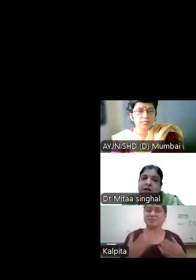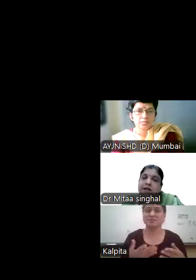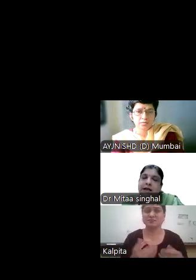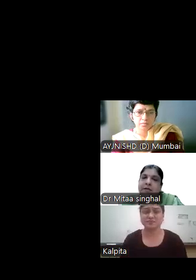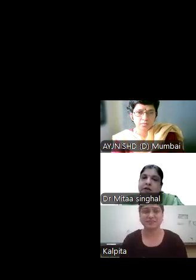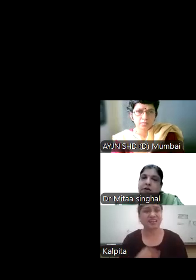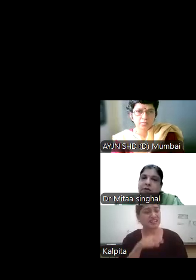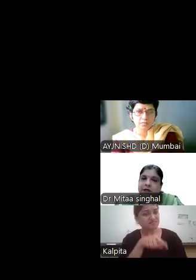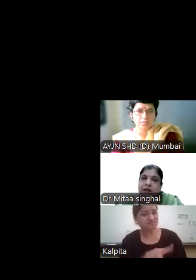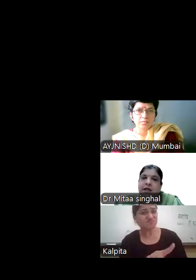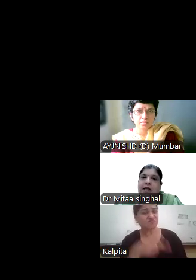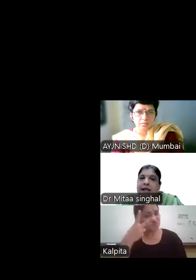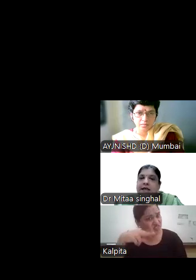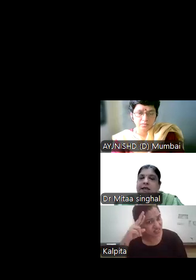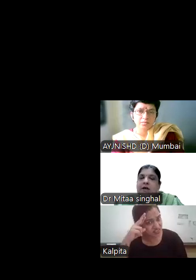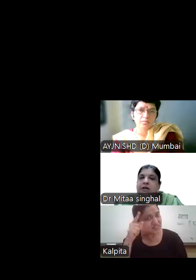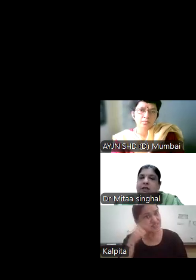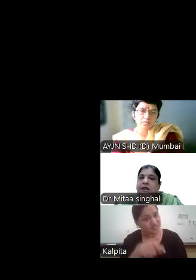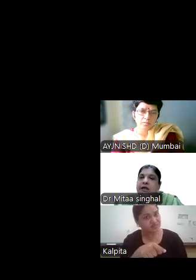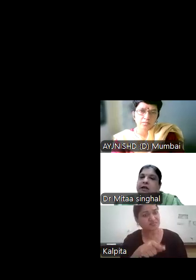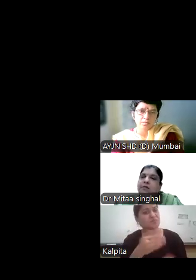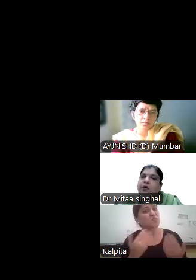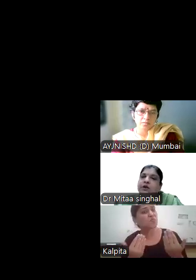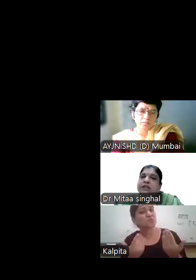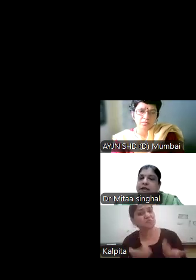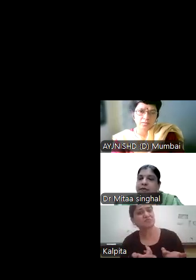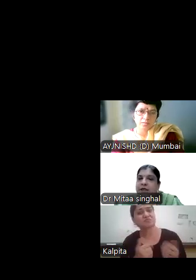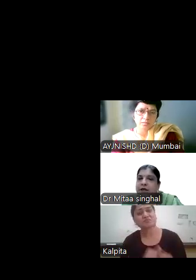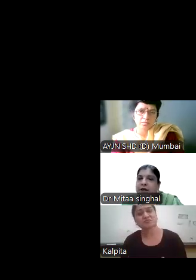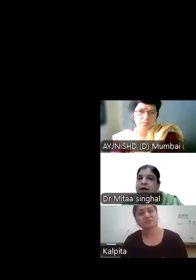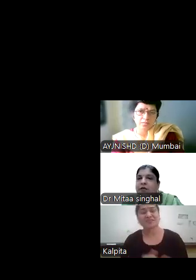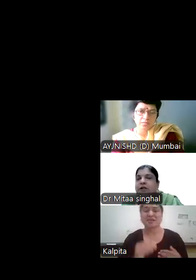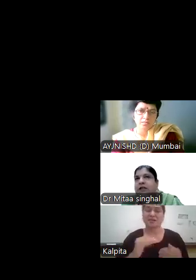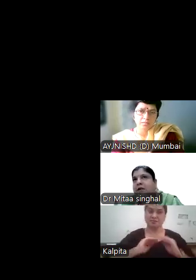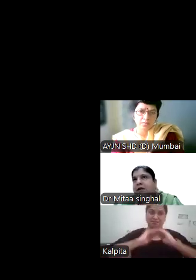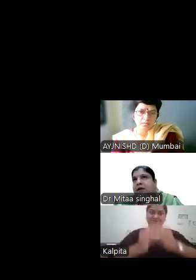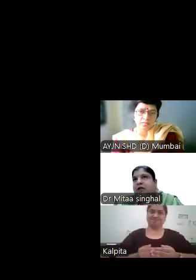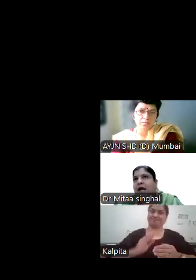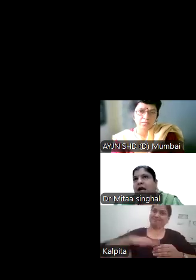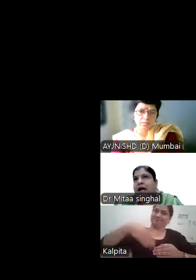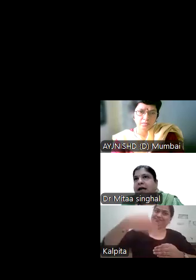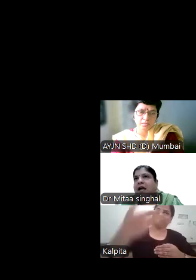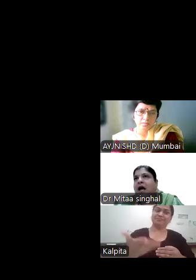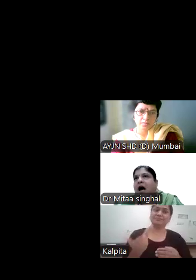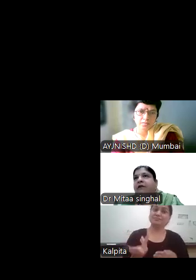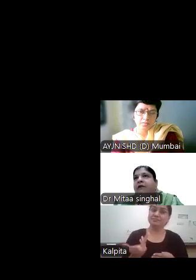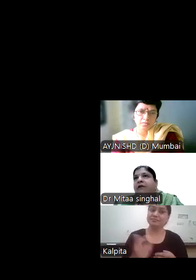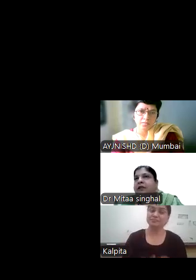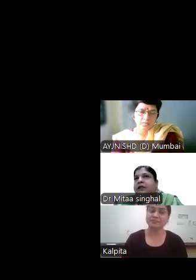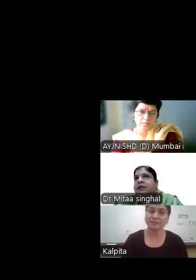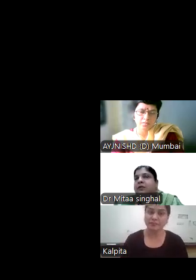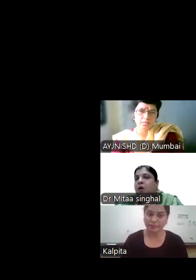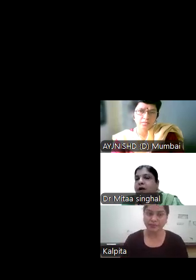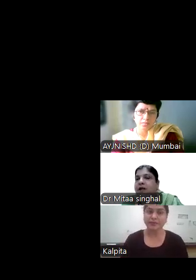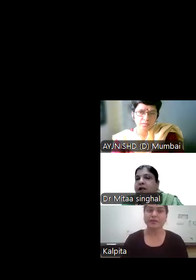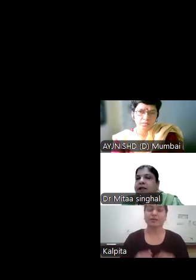caused the damage to the brain. Then it is also seen in the postnatal period. Like postnatal period, the child had after birth,